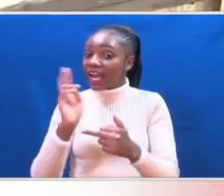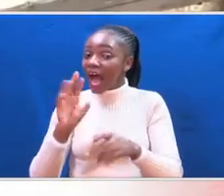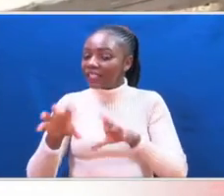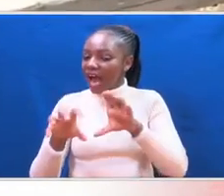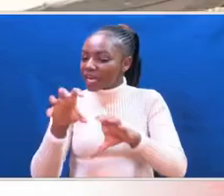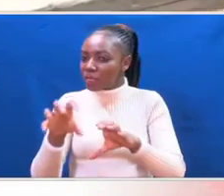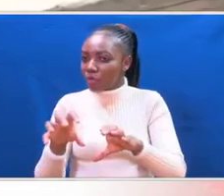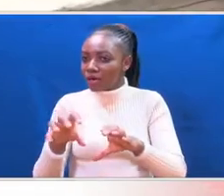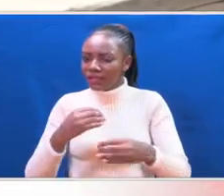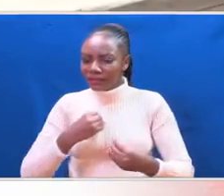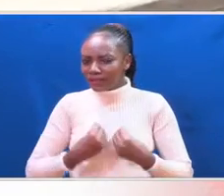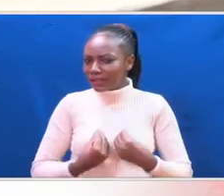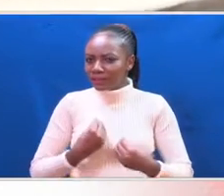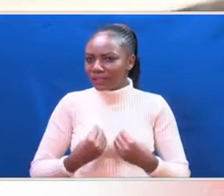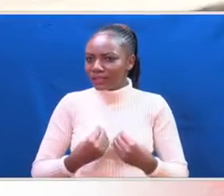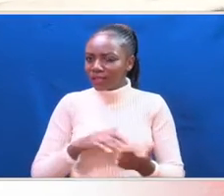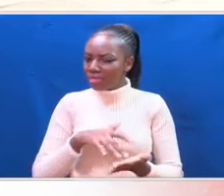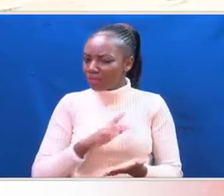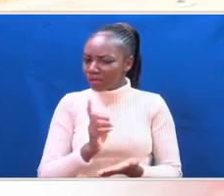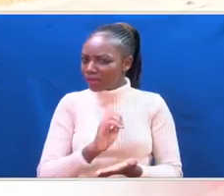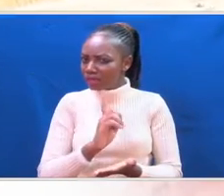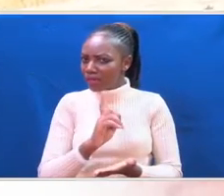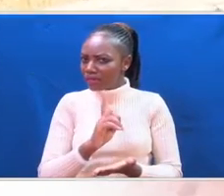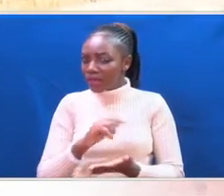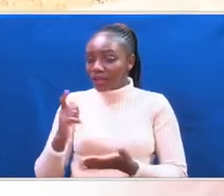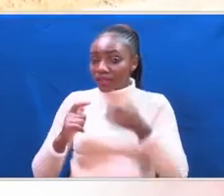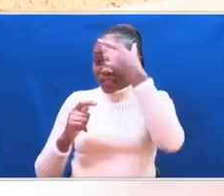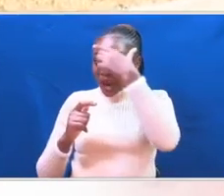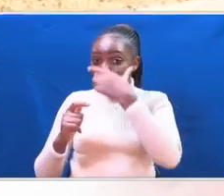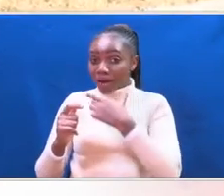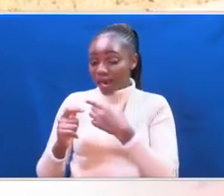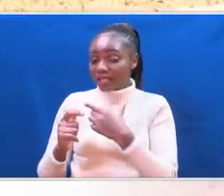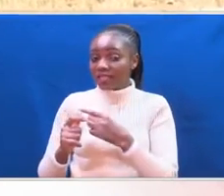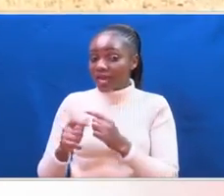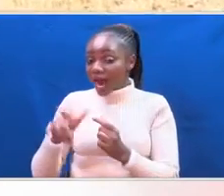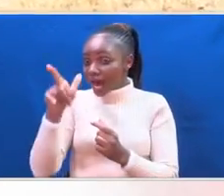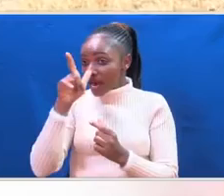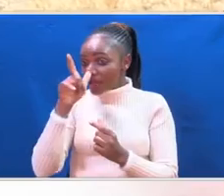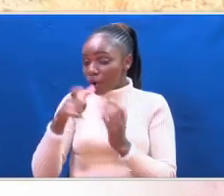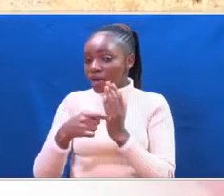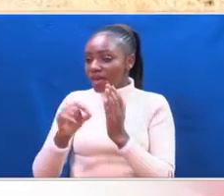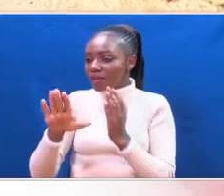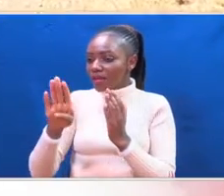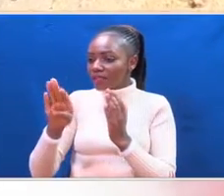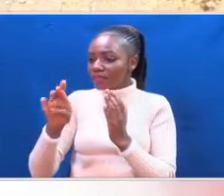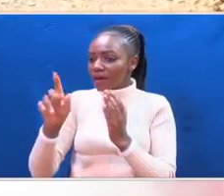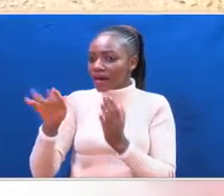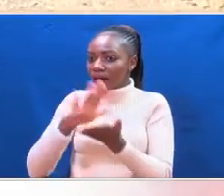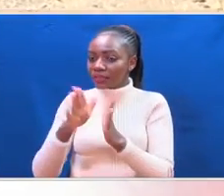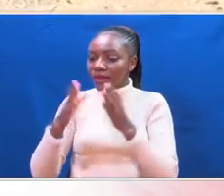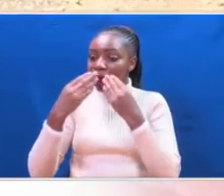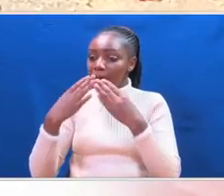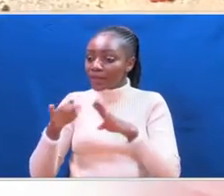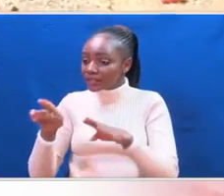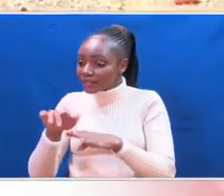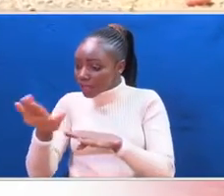Disability is not inability. This blind rhino here by the name Baraka has been a blessing not only to this conservancy,